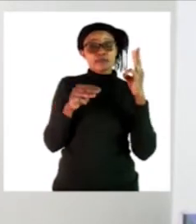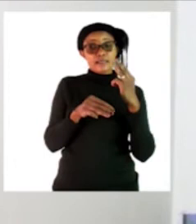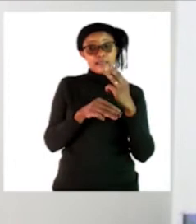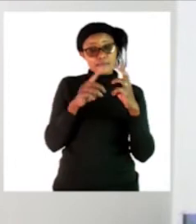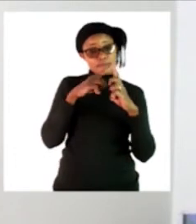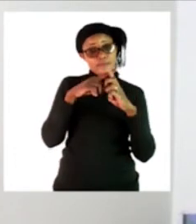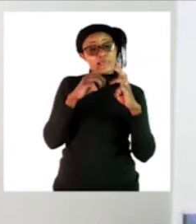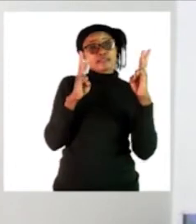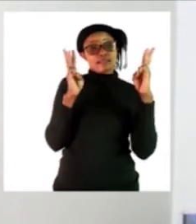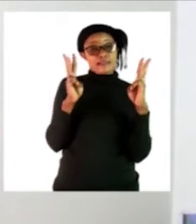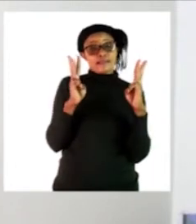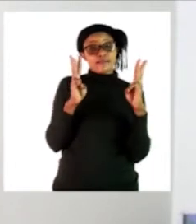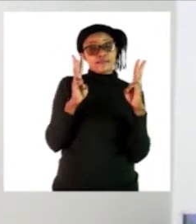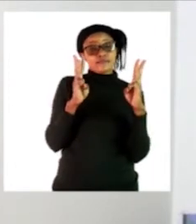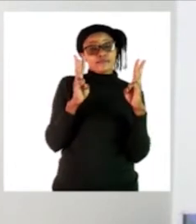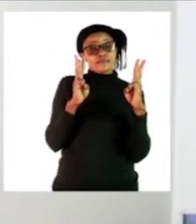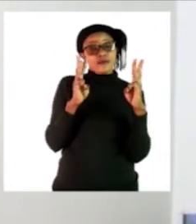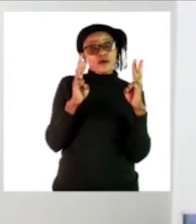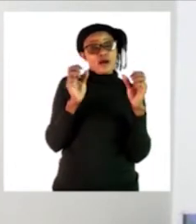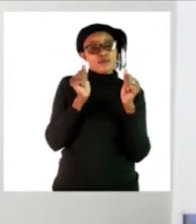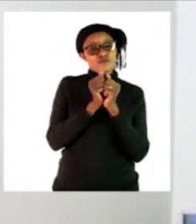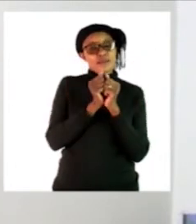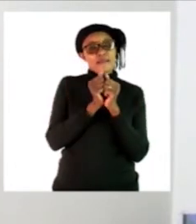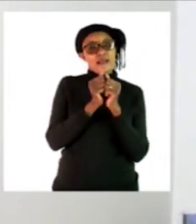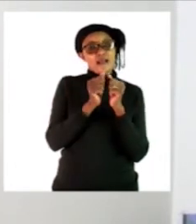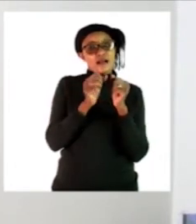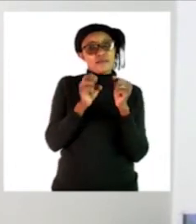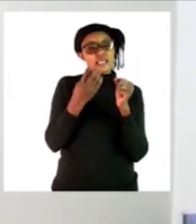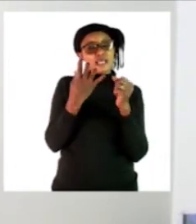plus 3 will give you how much?